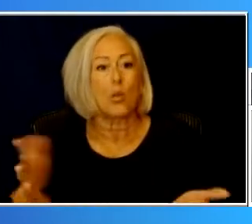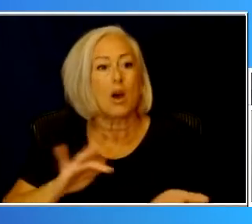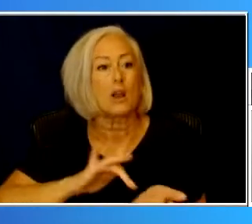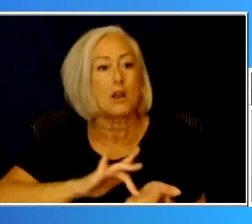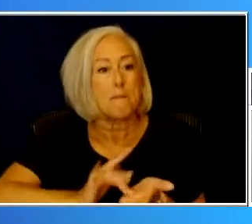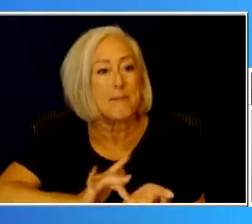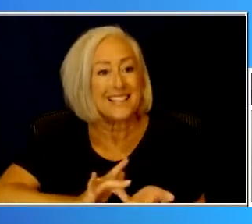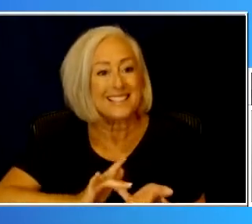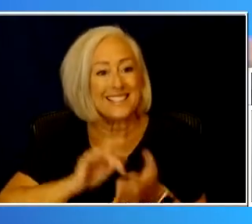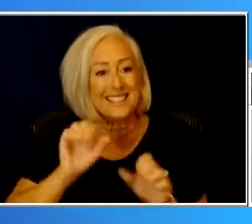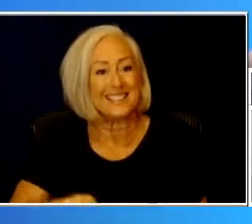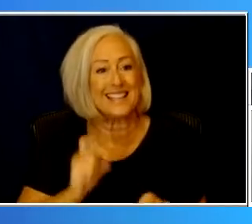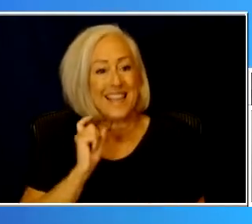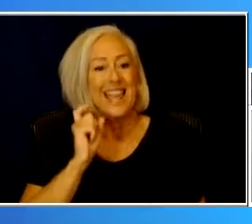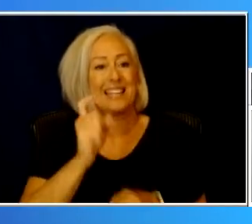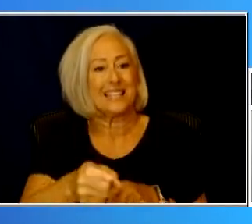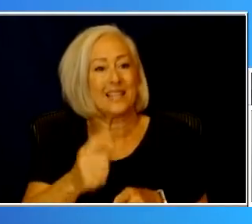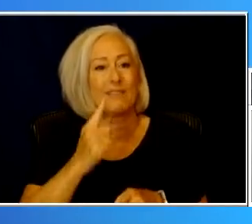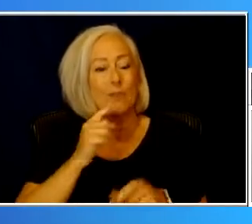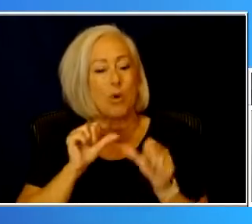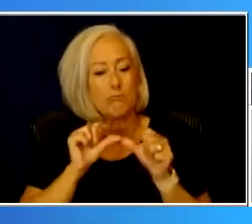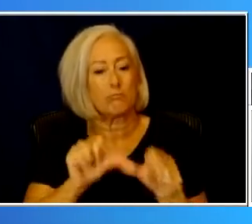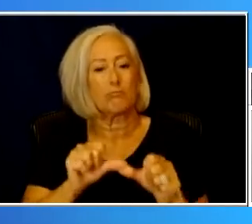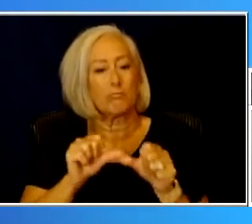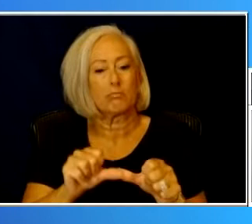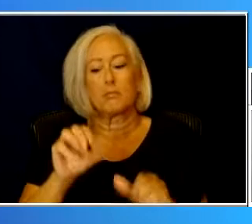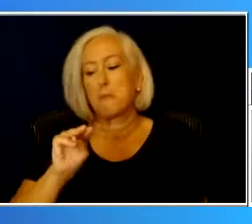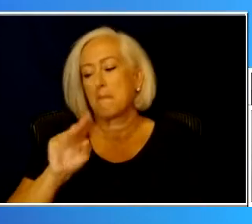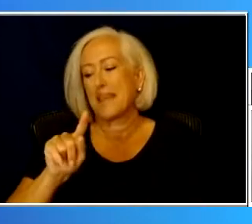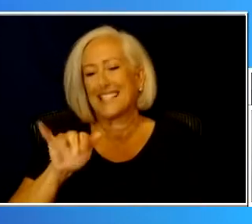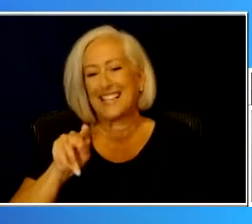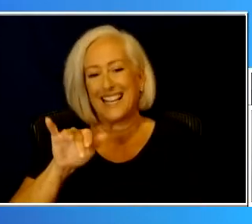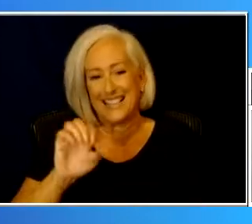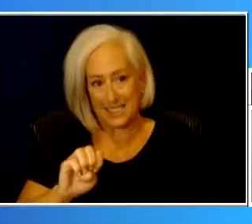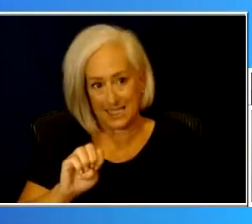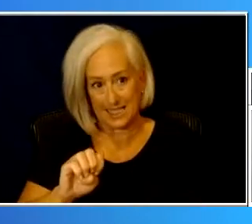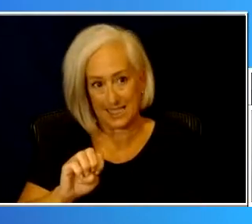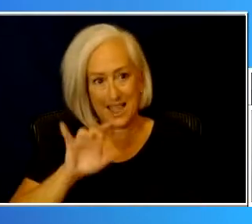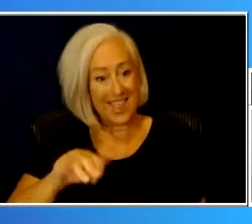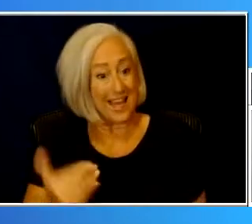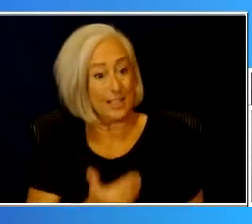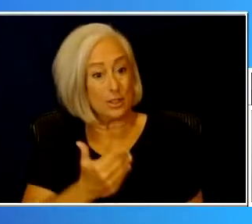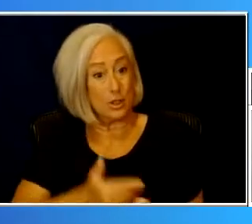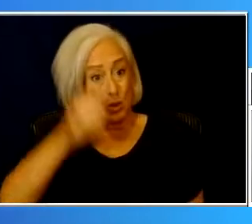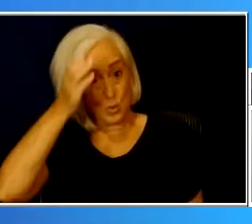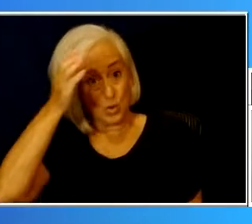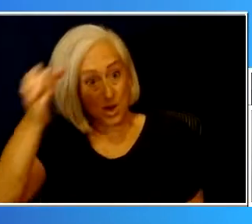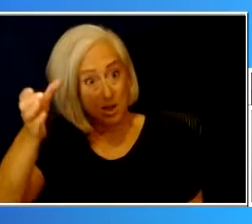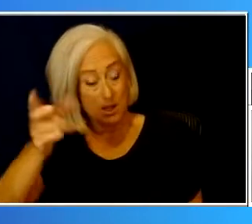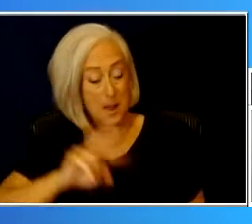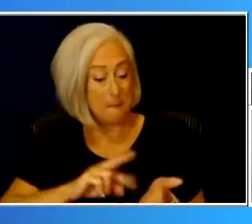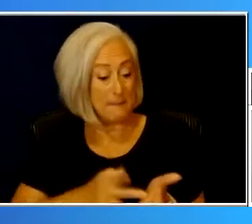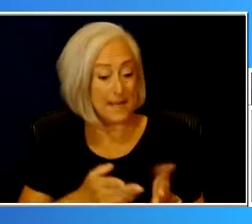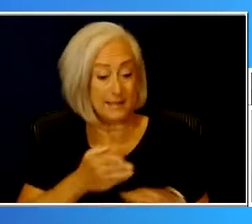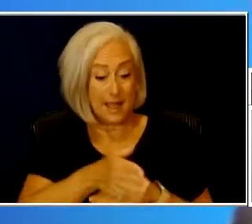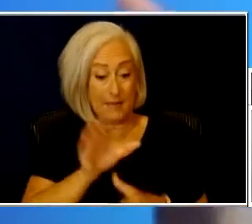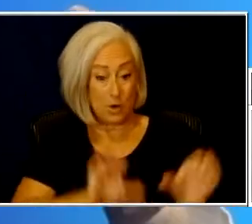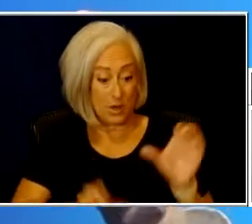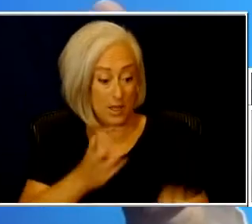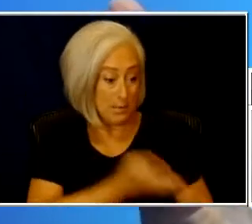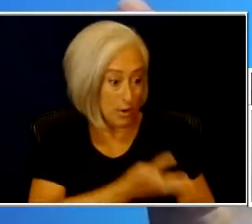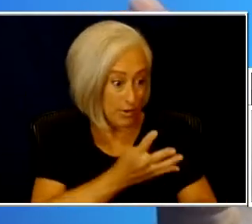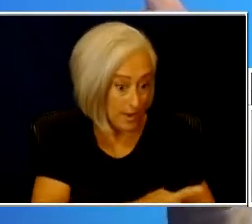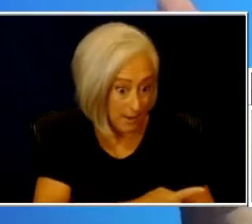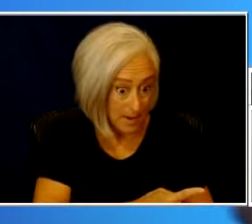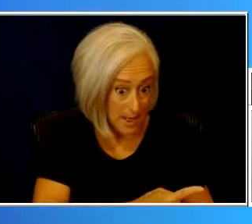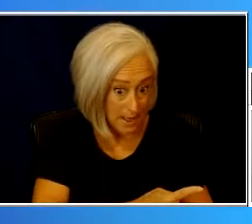maintenance therapy, which is a new concept that is a bridge after chemotherapy that you stay on to prevent